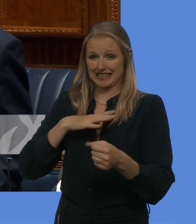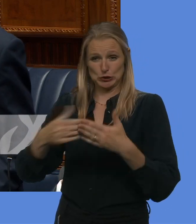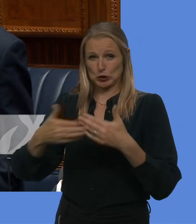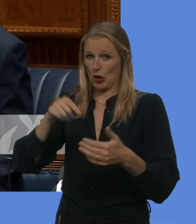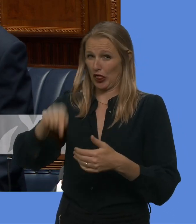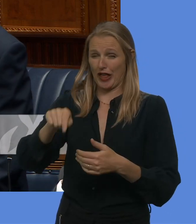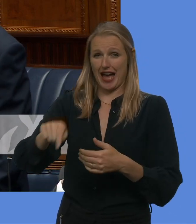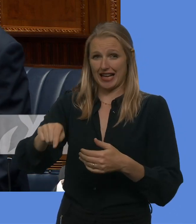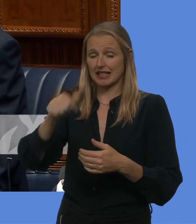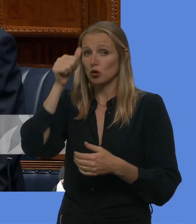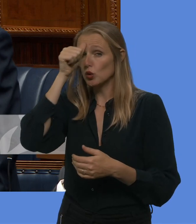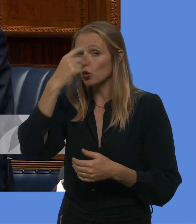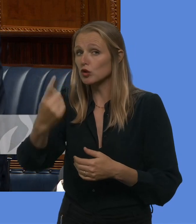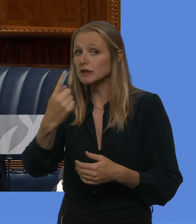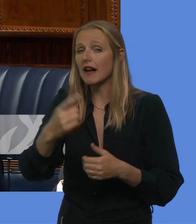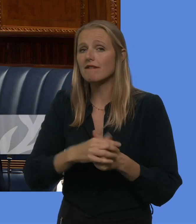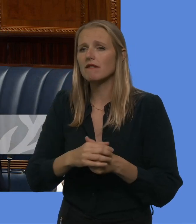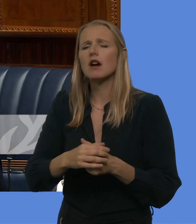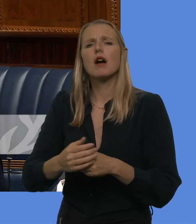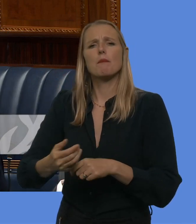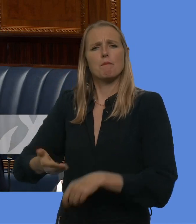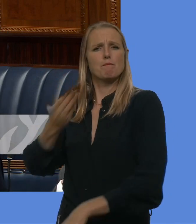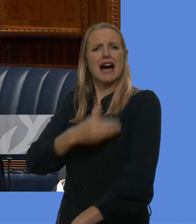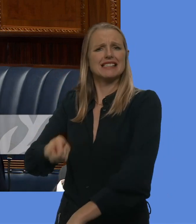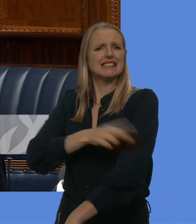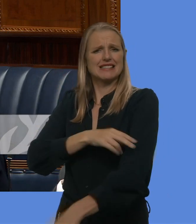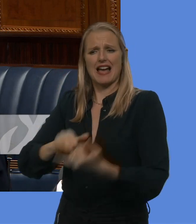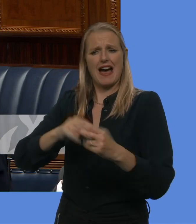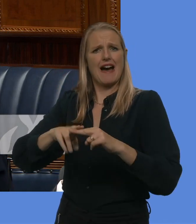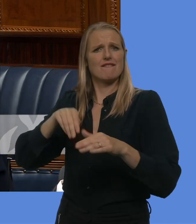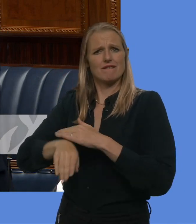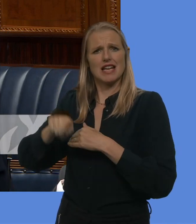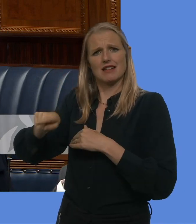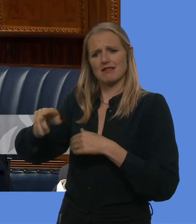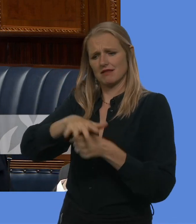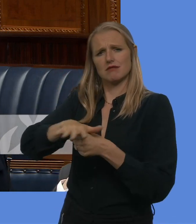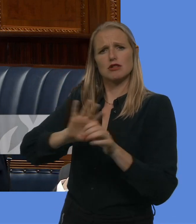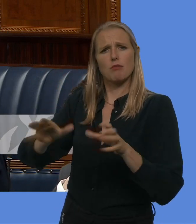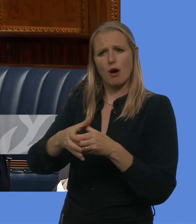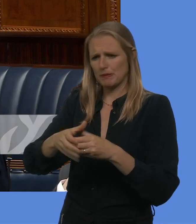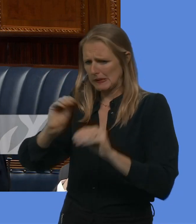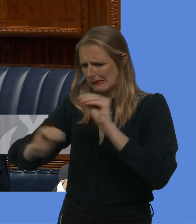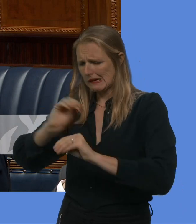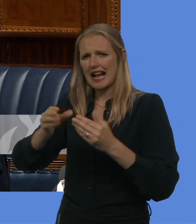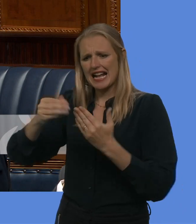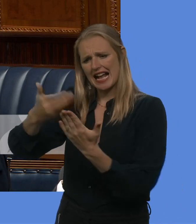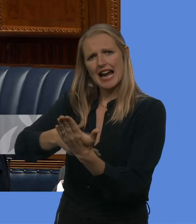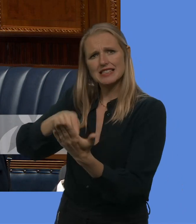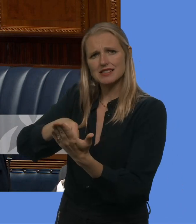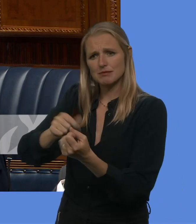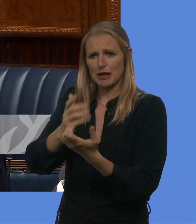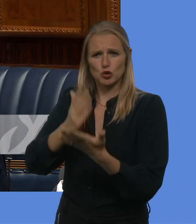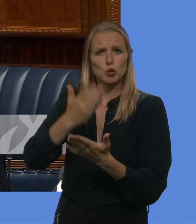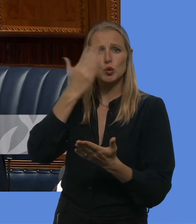understand officials had previously worked on fairly detailed proposals around this, then why has it taken so long to